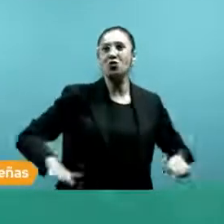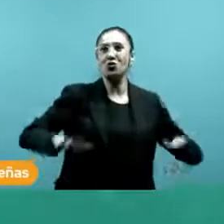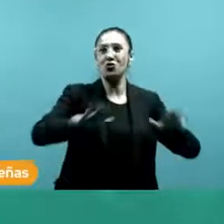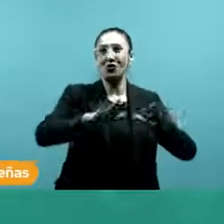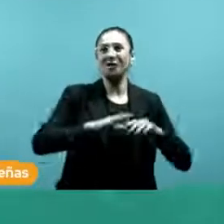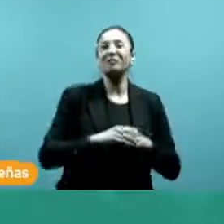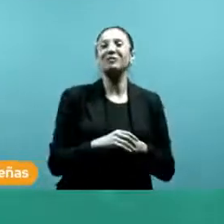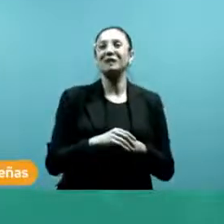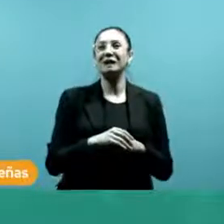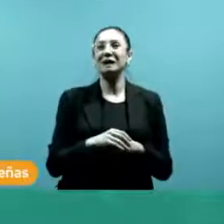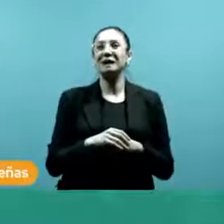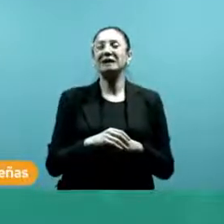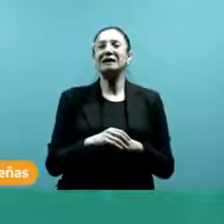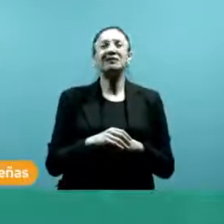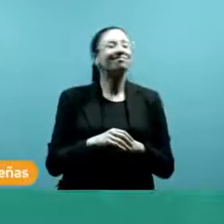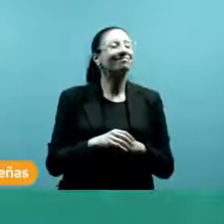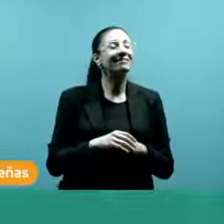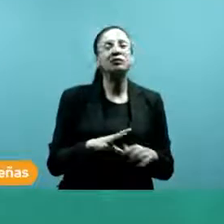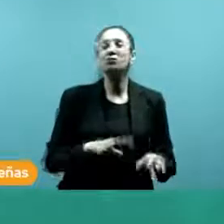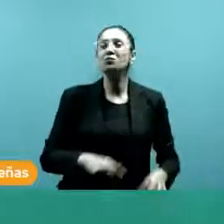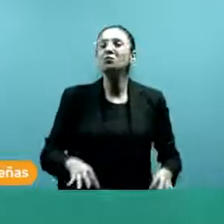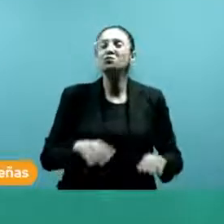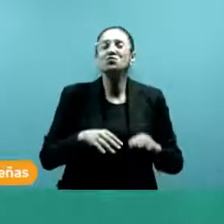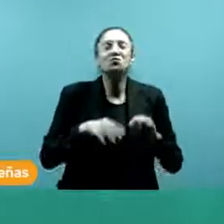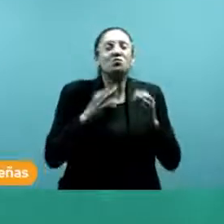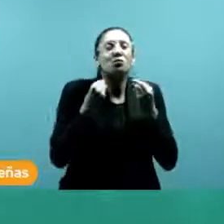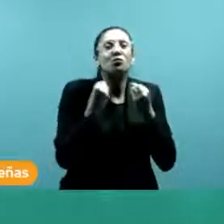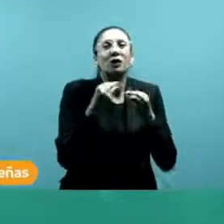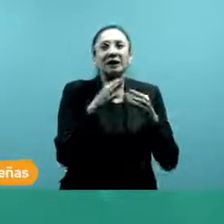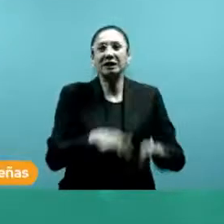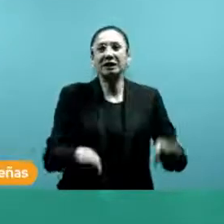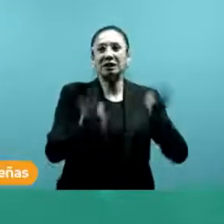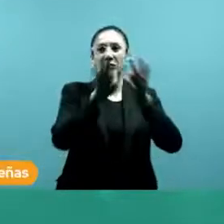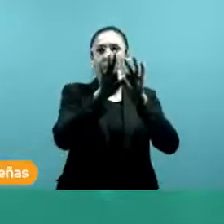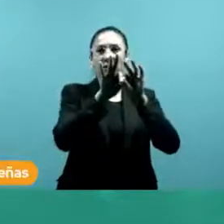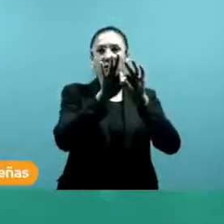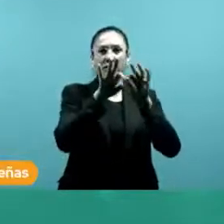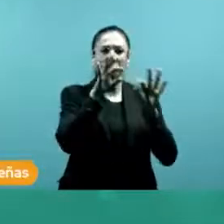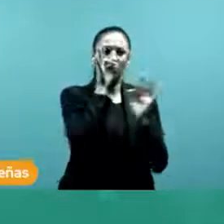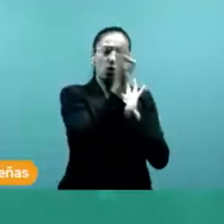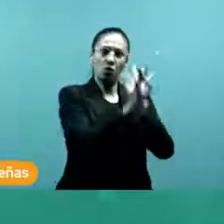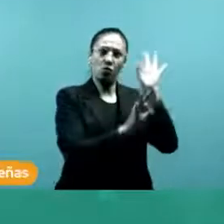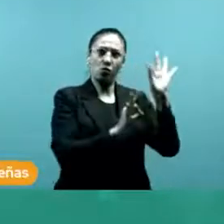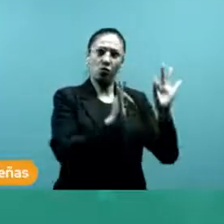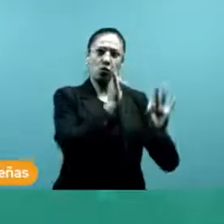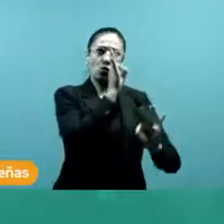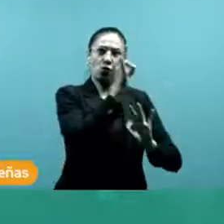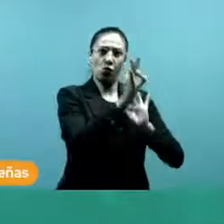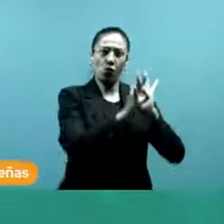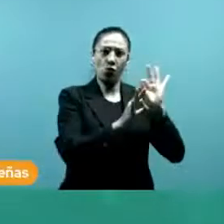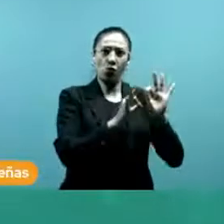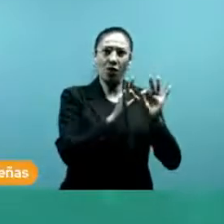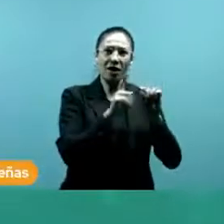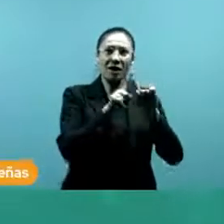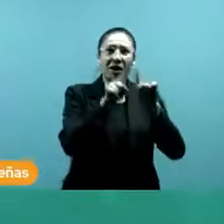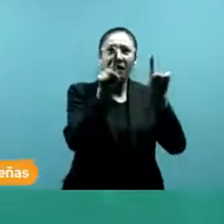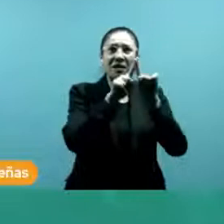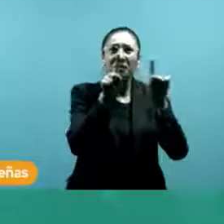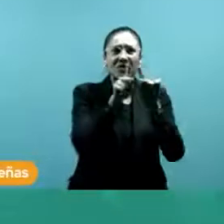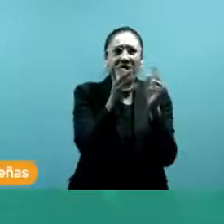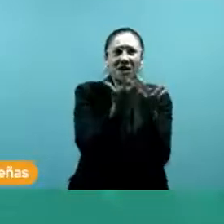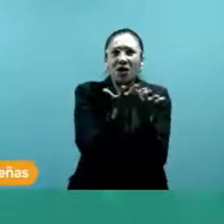here you can see es una parte the conservation of different objects that belong to the victims, preservation of buildings,